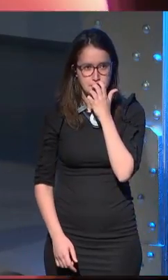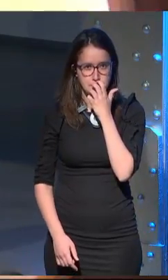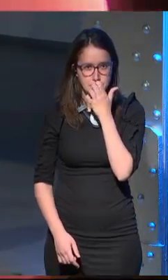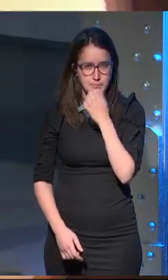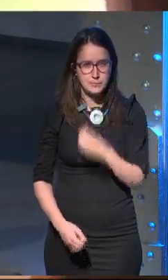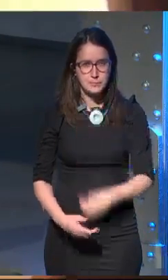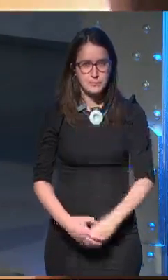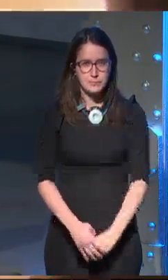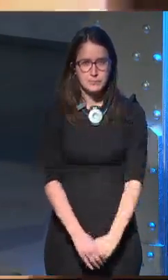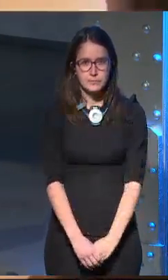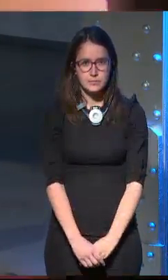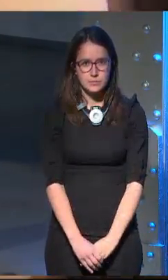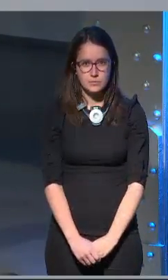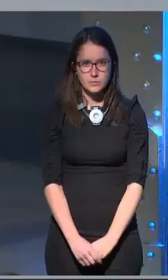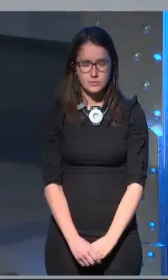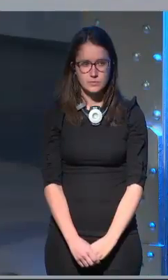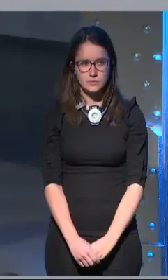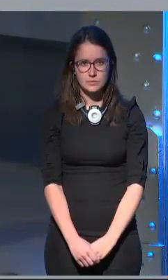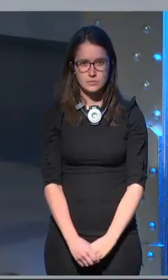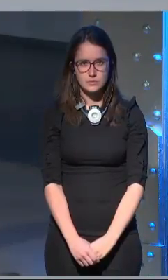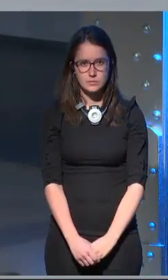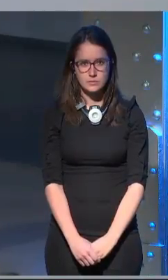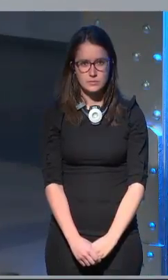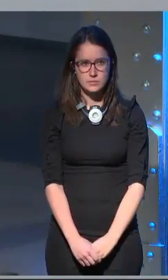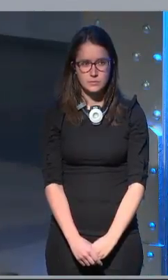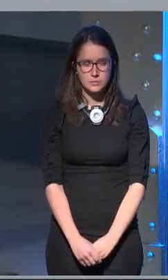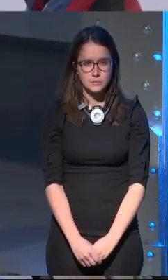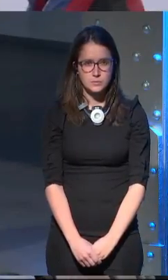I mean, that's what excited me about this job.